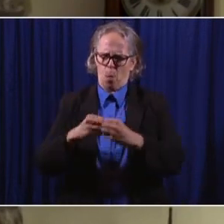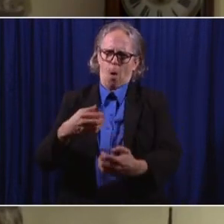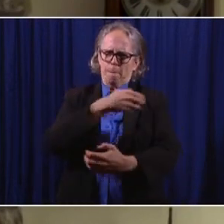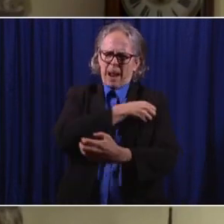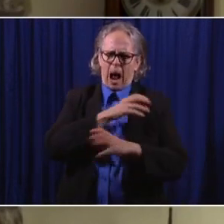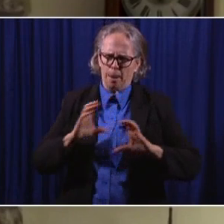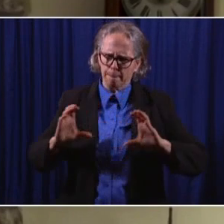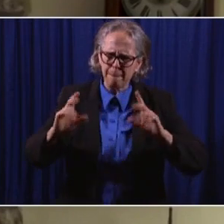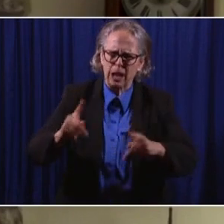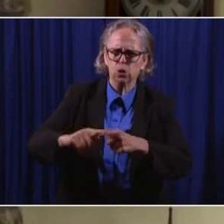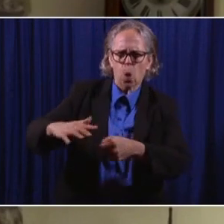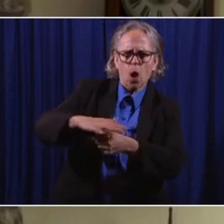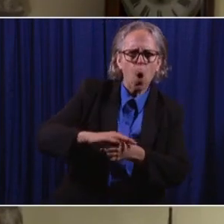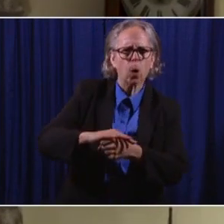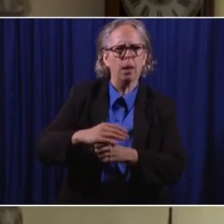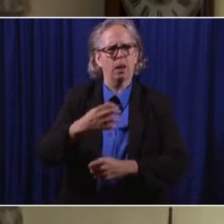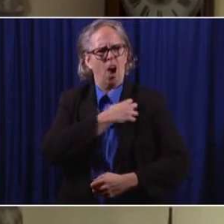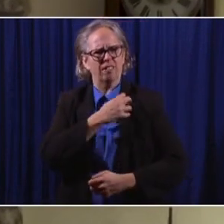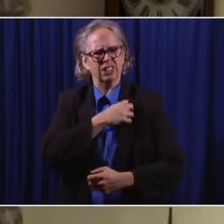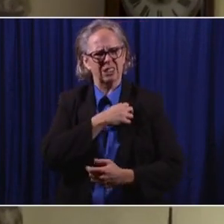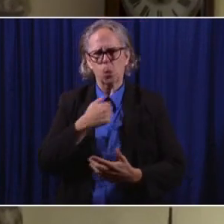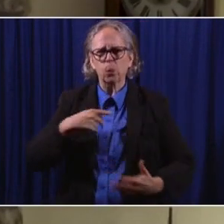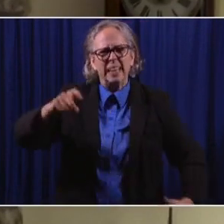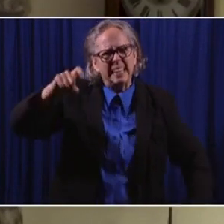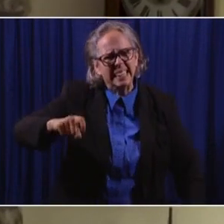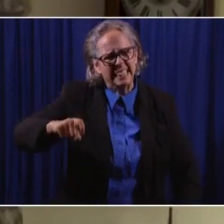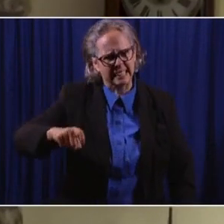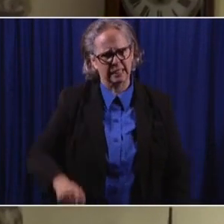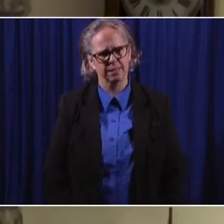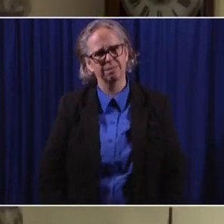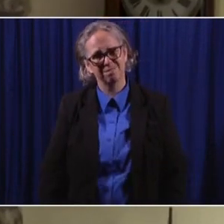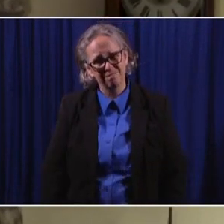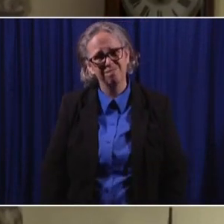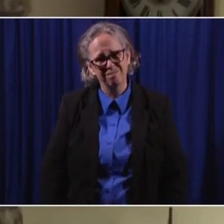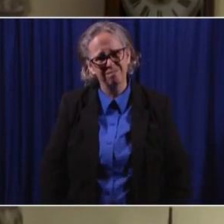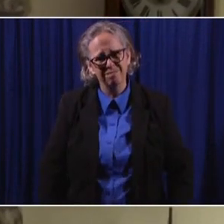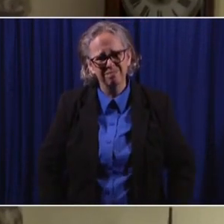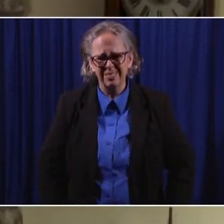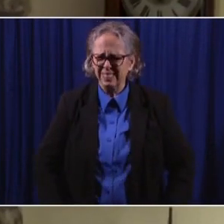do. We need to give our local authorities the ability